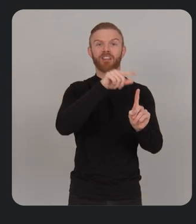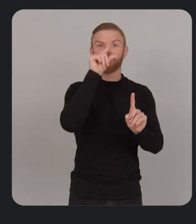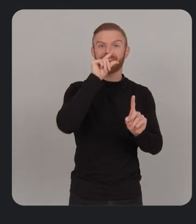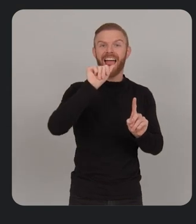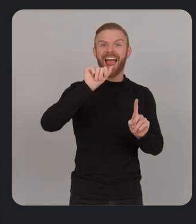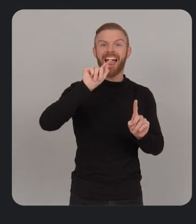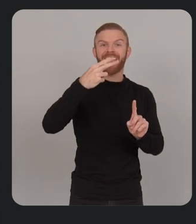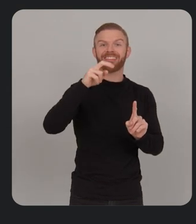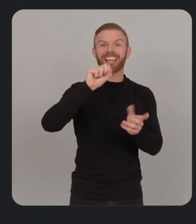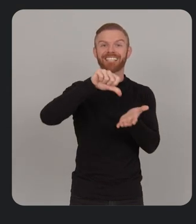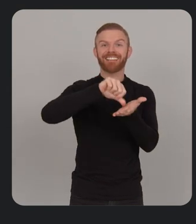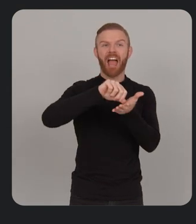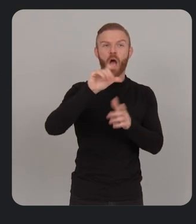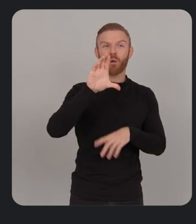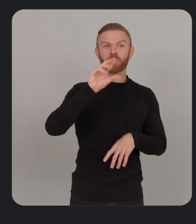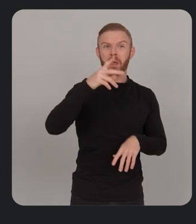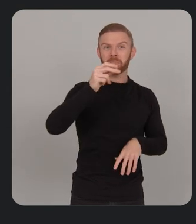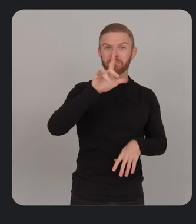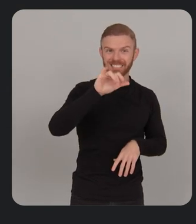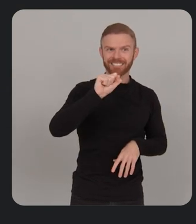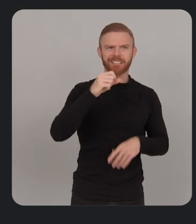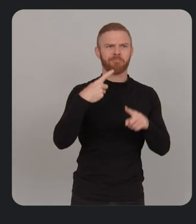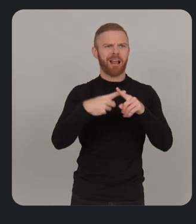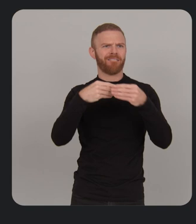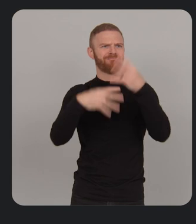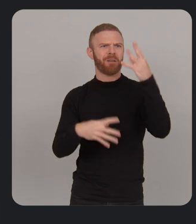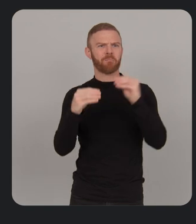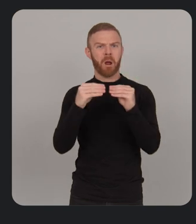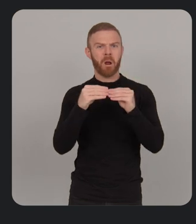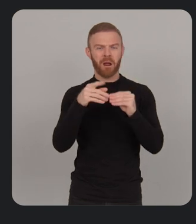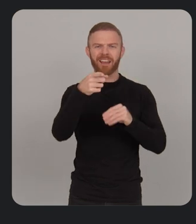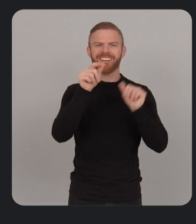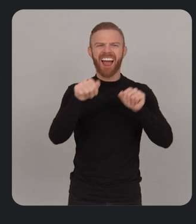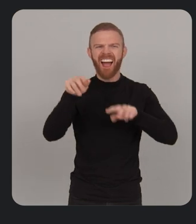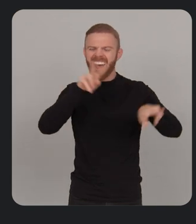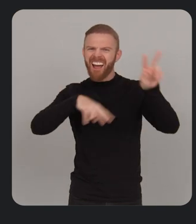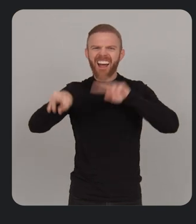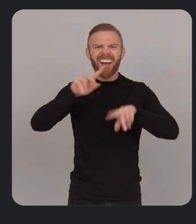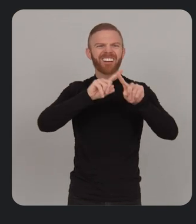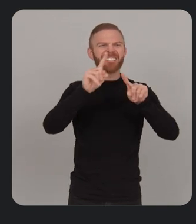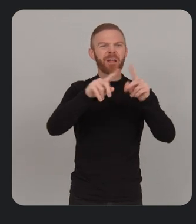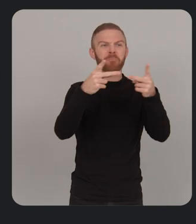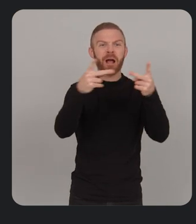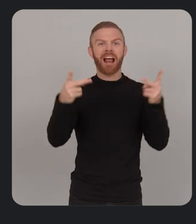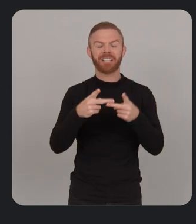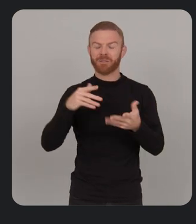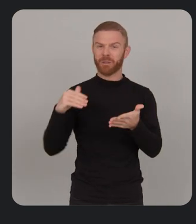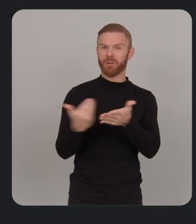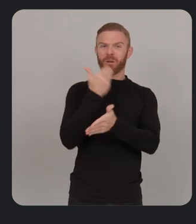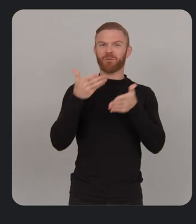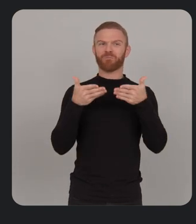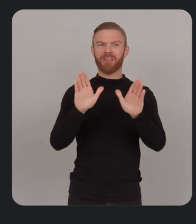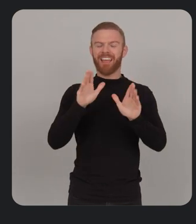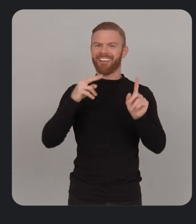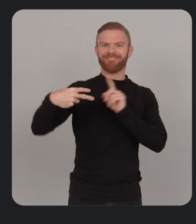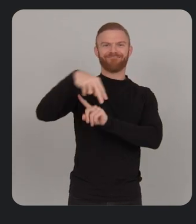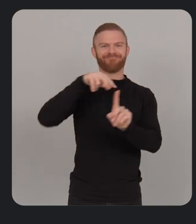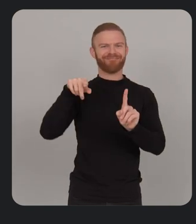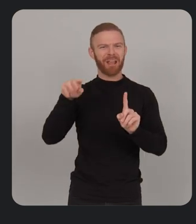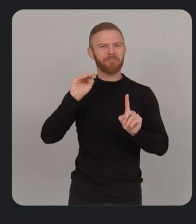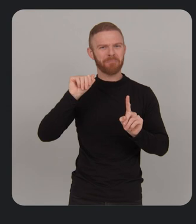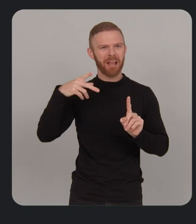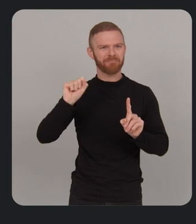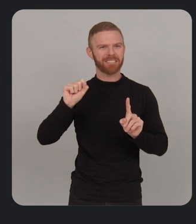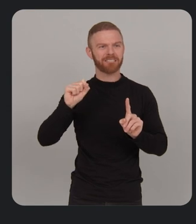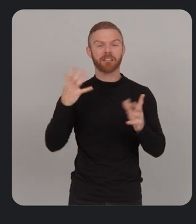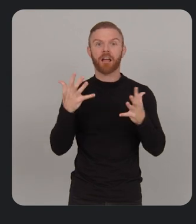in Athens and more, which allows you to explore these places in an entirely new way on maps. What's even more